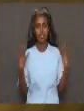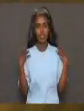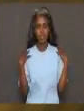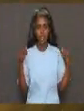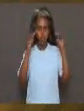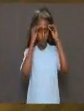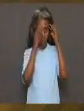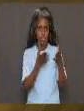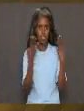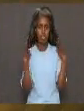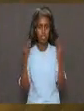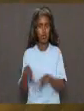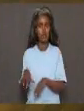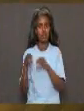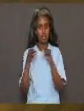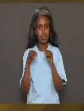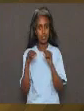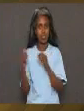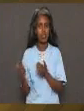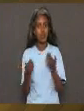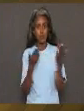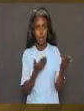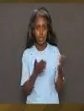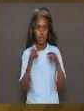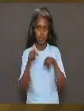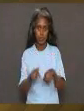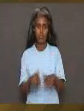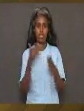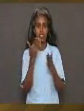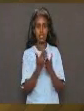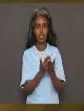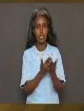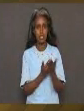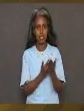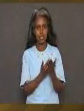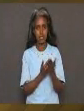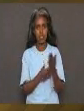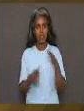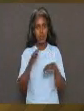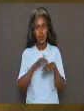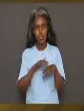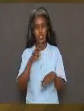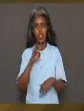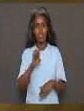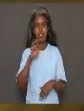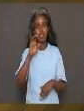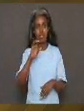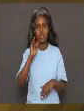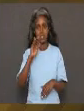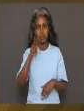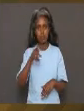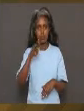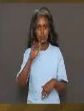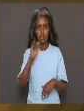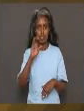Hello teacher, hello students. Welcome to today's lesson on the reciprocals of the